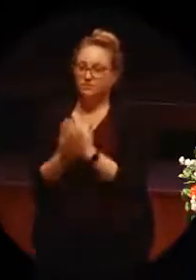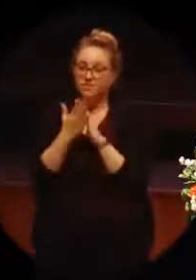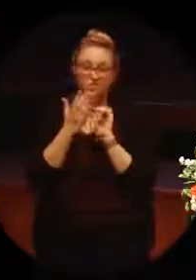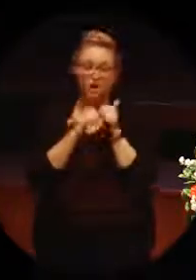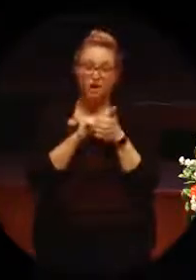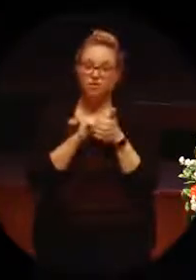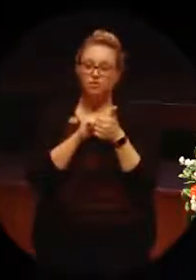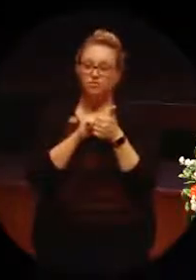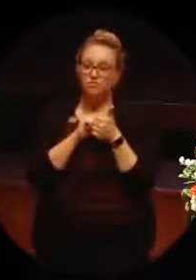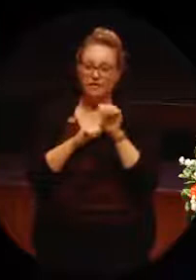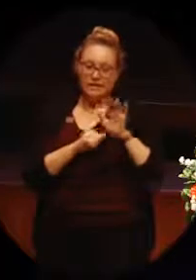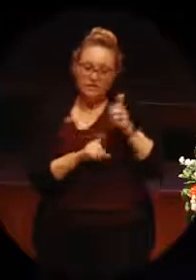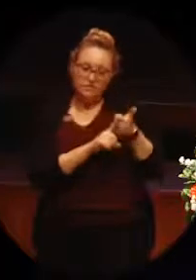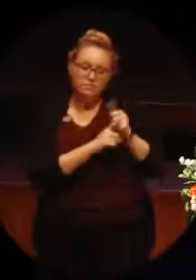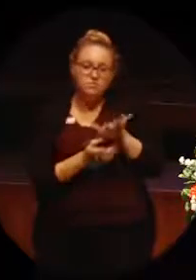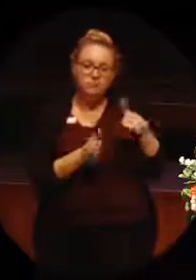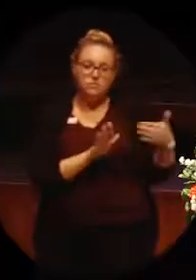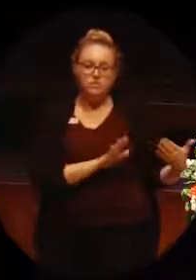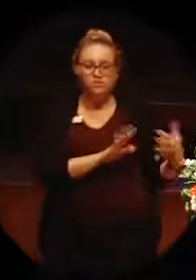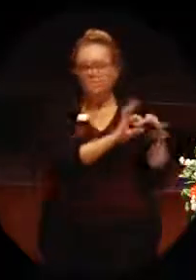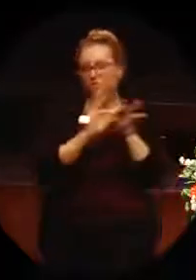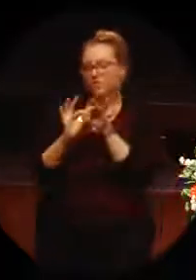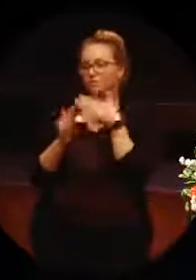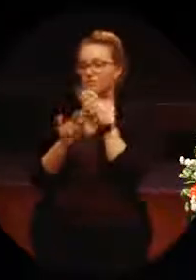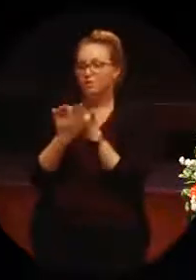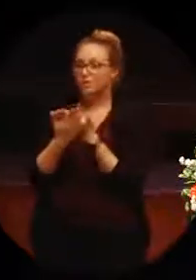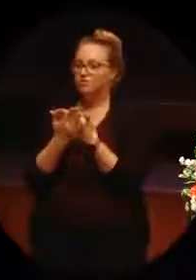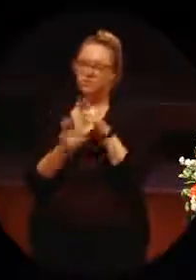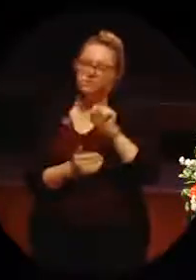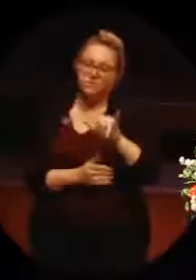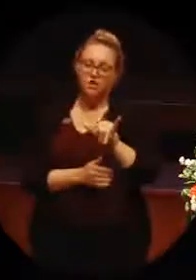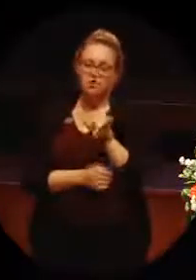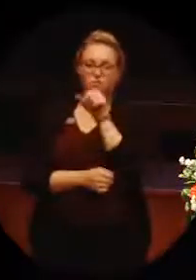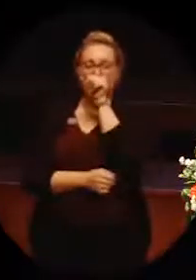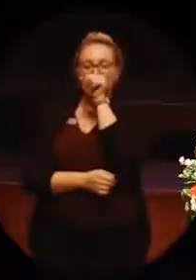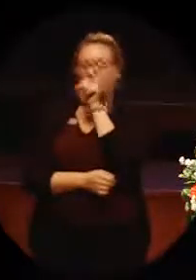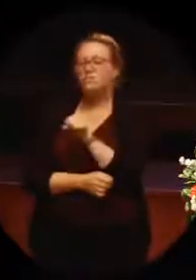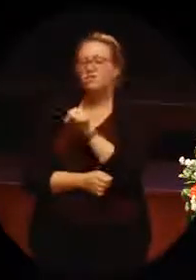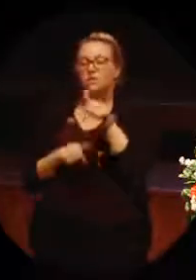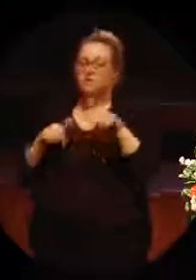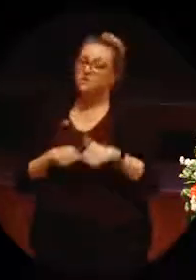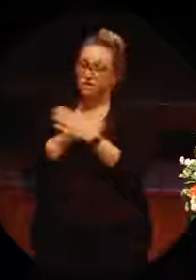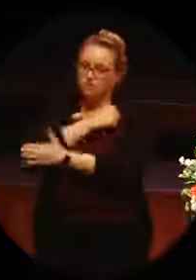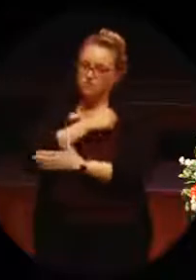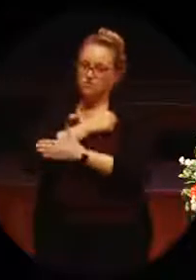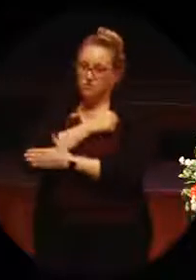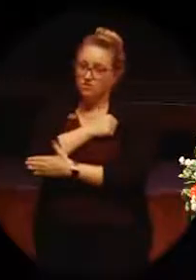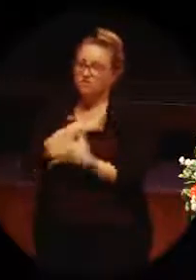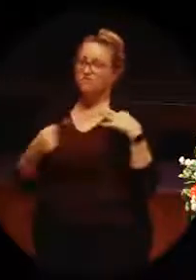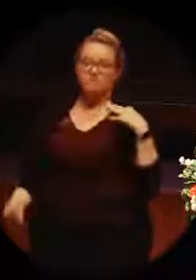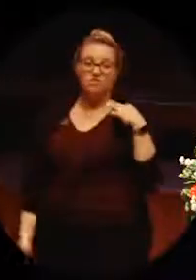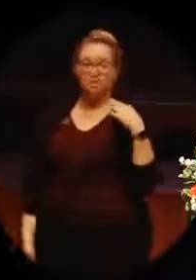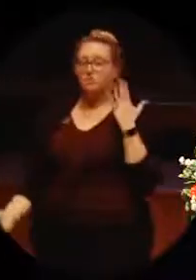somehow, some good is going to come out of his death. Ty absolutely loved this country. That's why he voluntarily chose